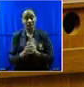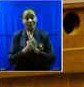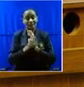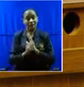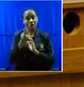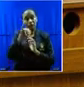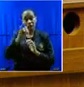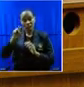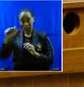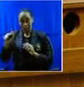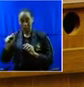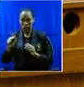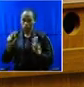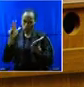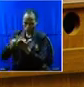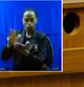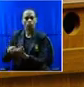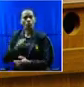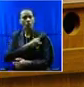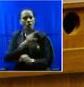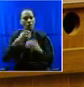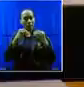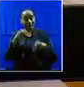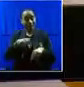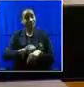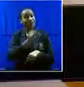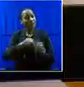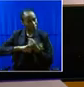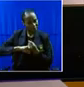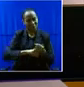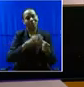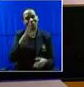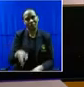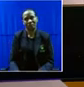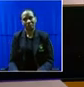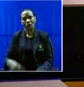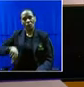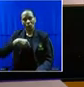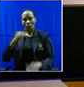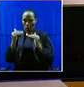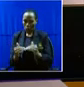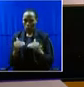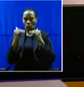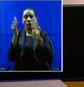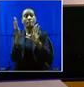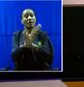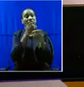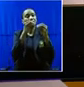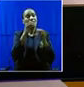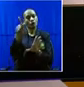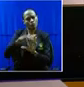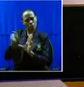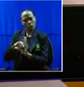visas to support local firms. We are promoting greater private sector participation in